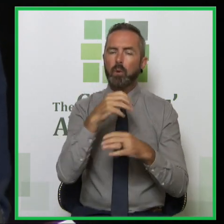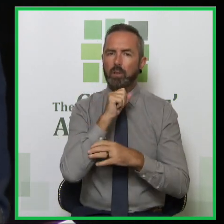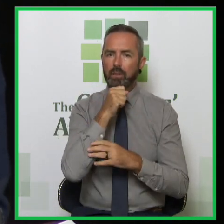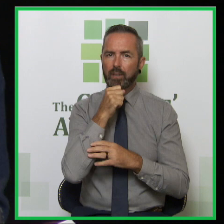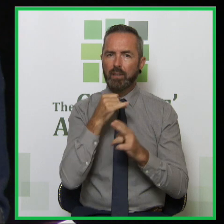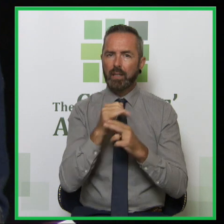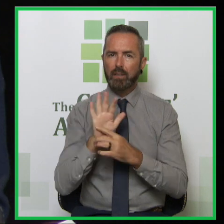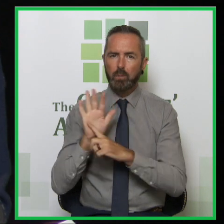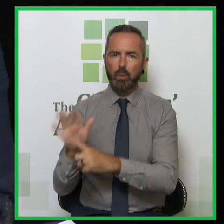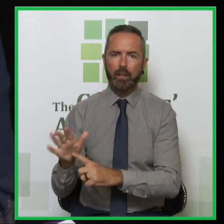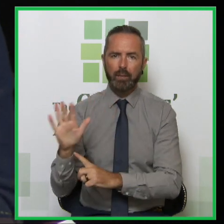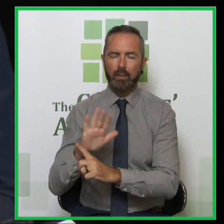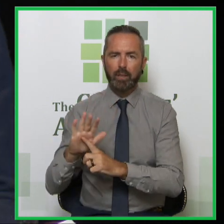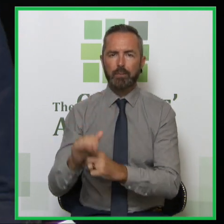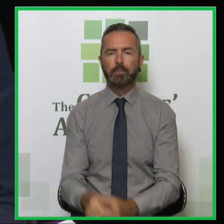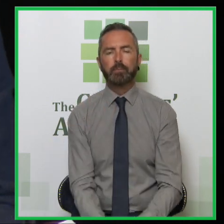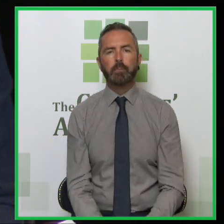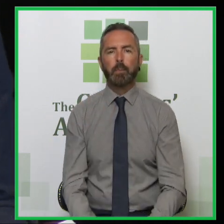in deprived areas.